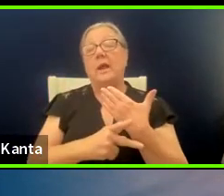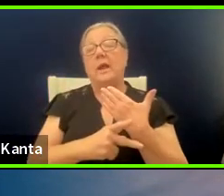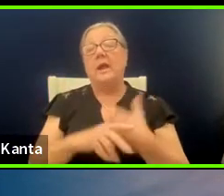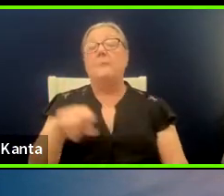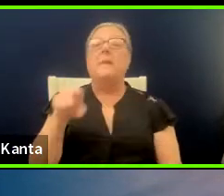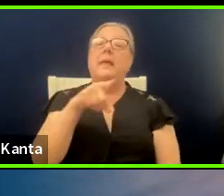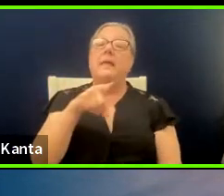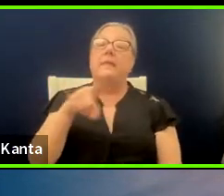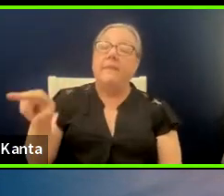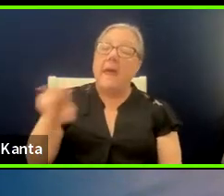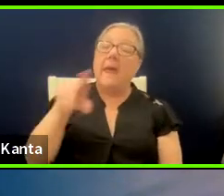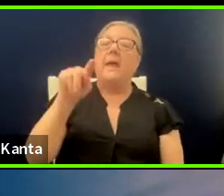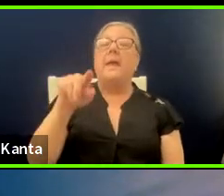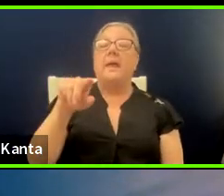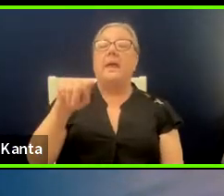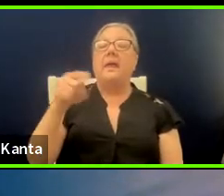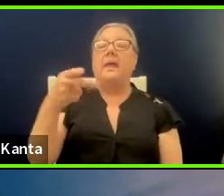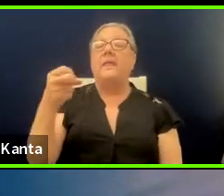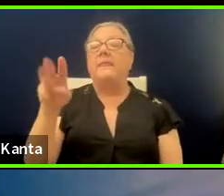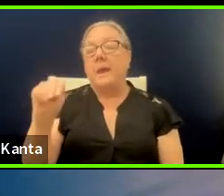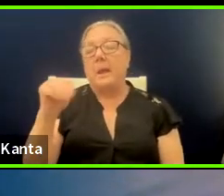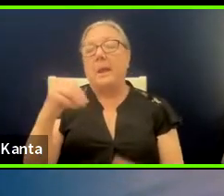will pass it to Nicole.